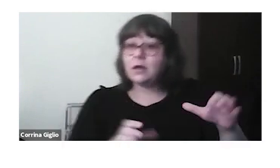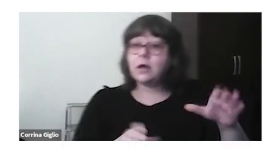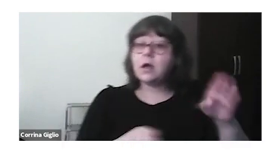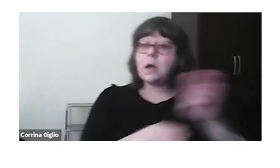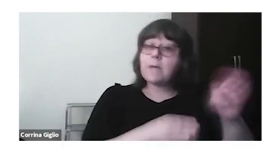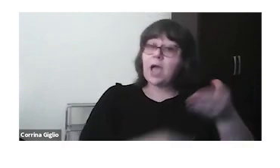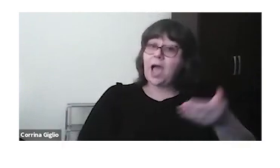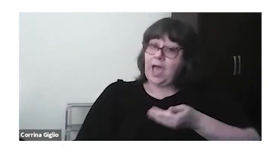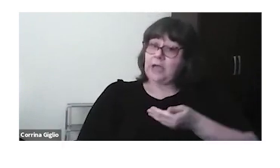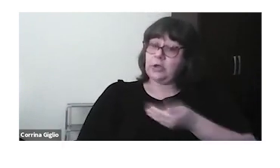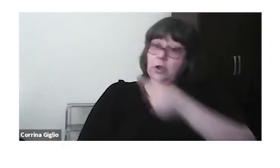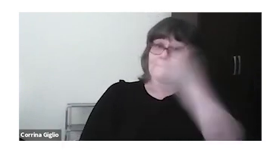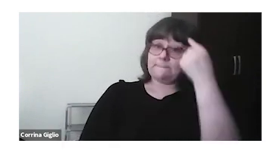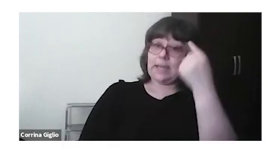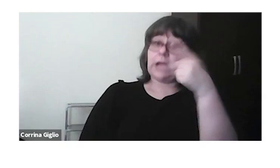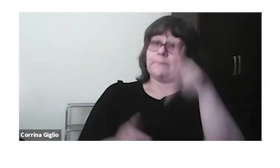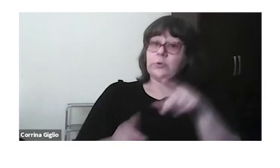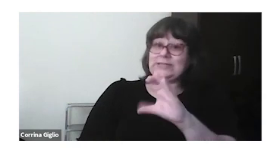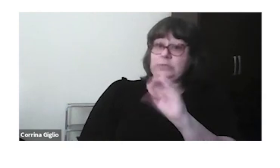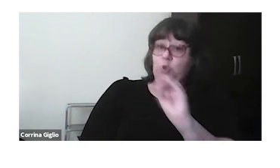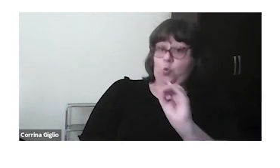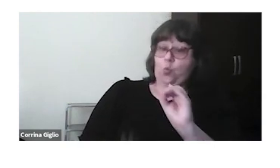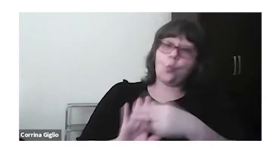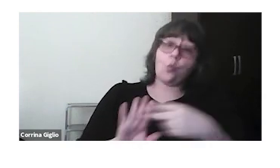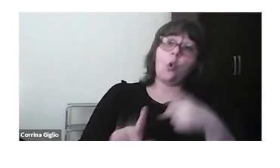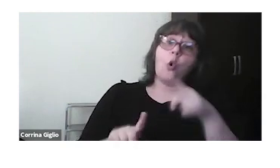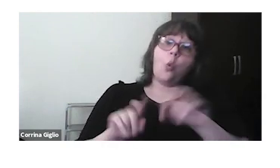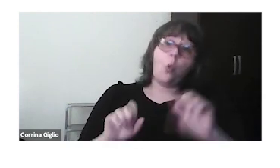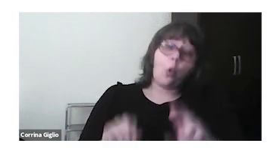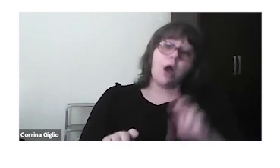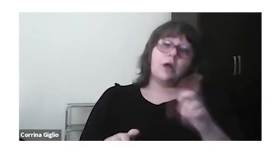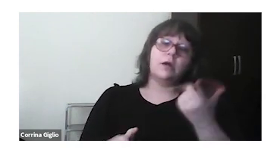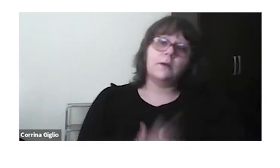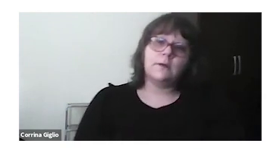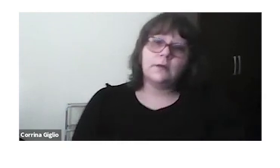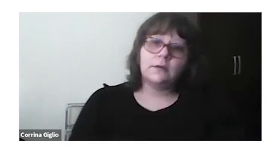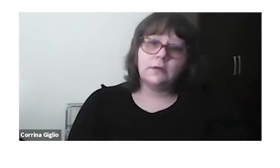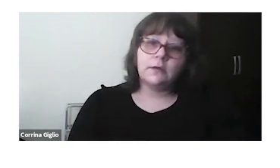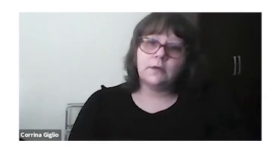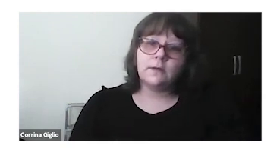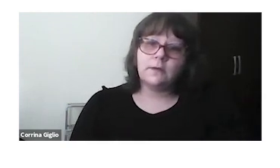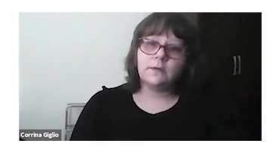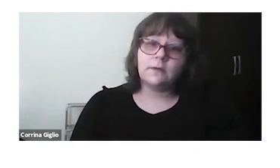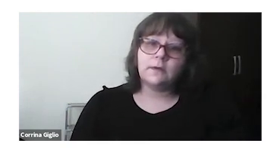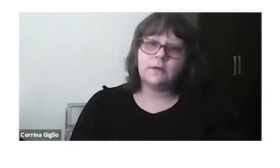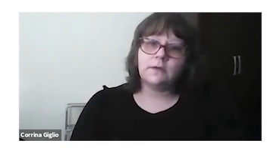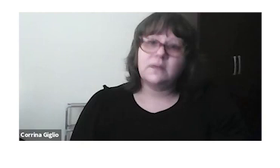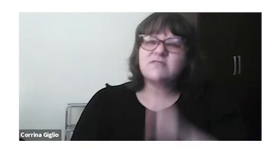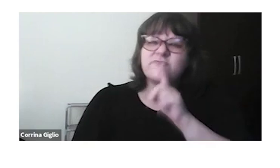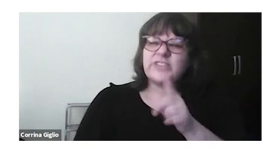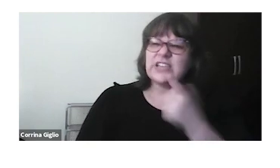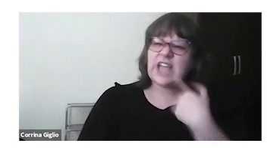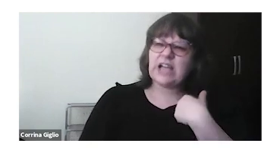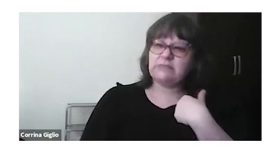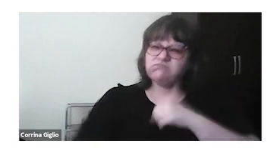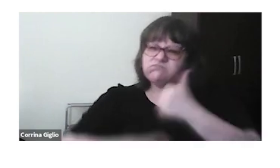Black CEO, or they might hire a diversity czar, but it doesn't really reflect like a structural change in how the company